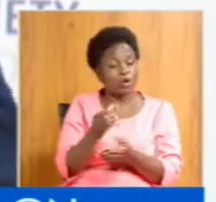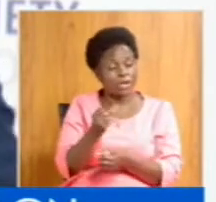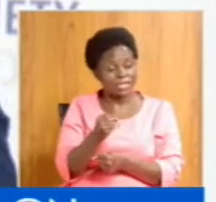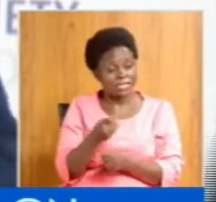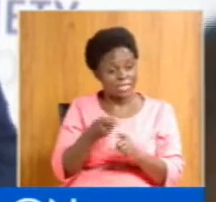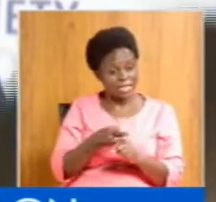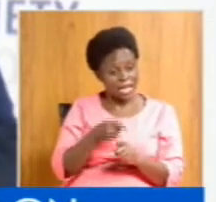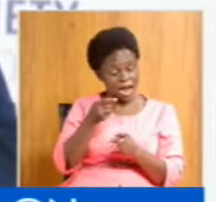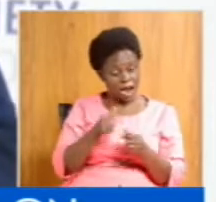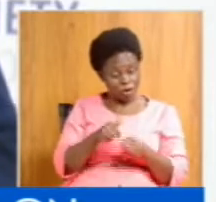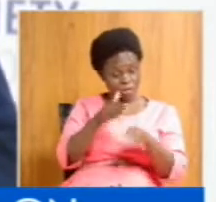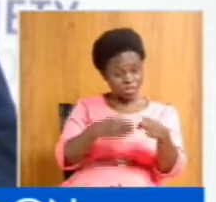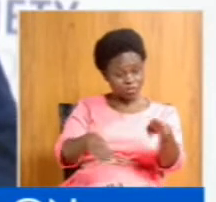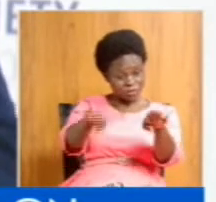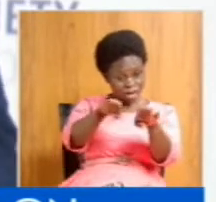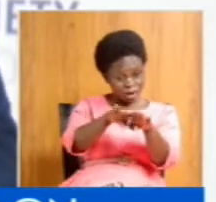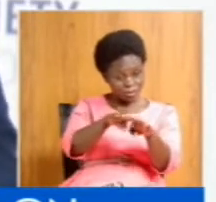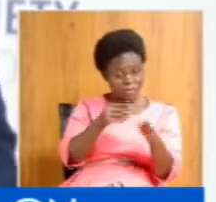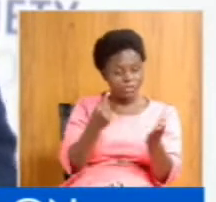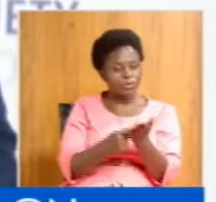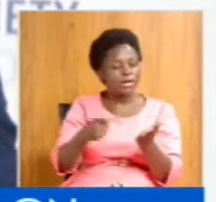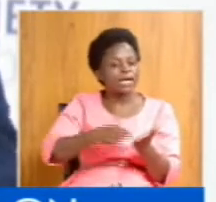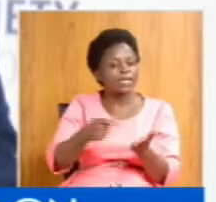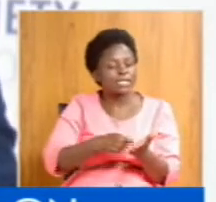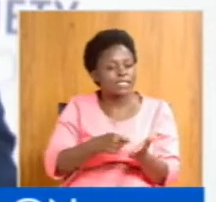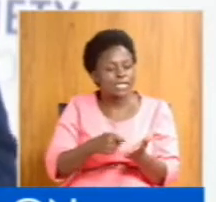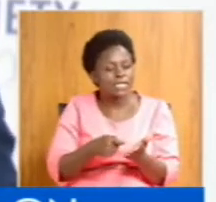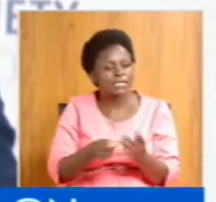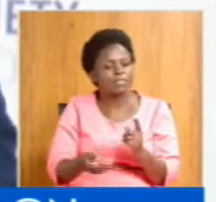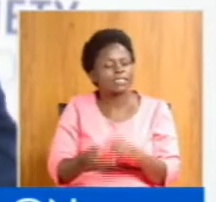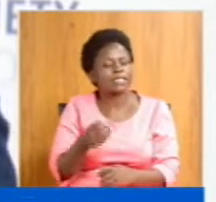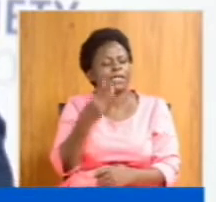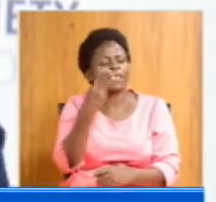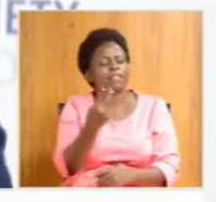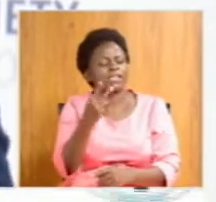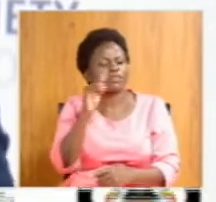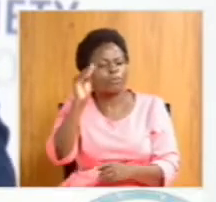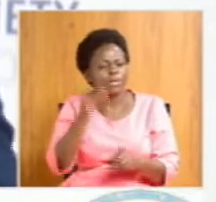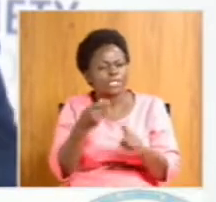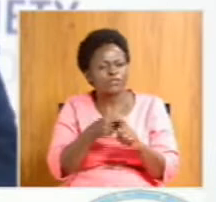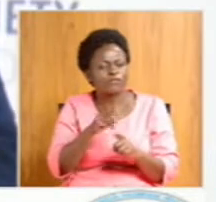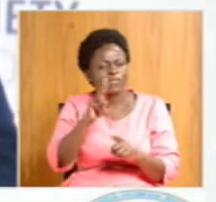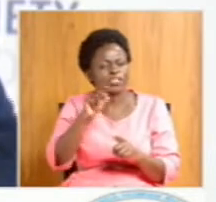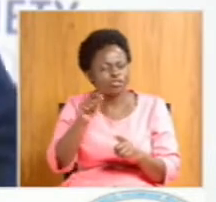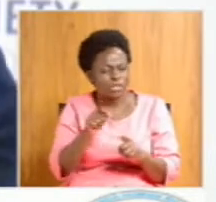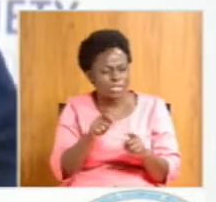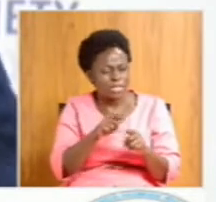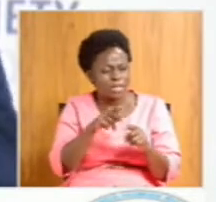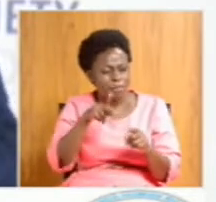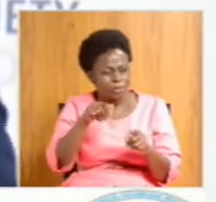According to the concession they signed with the government of Uganda, it's supposed to take 32% of this unit price per consumer.